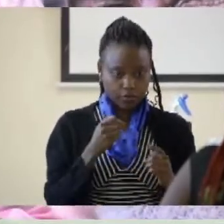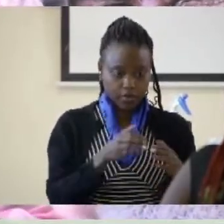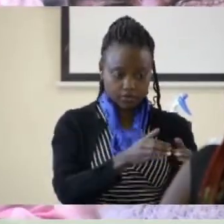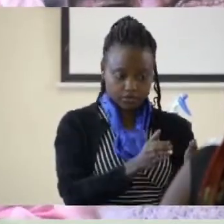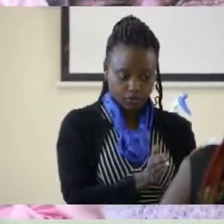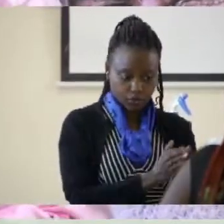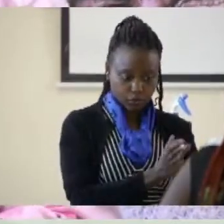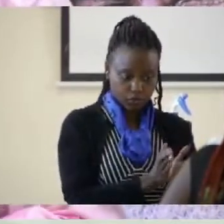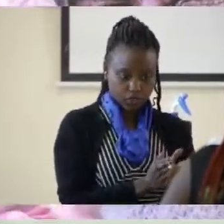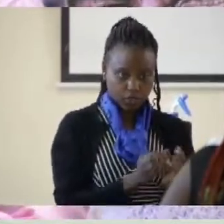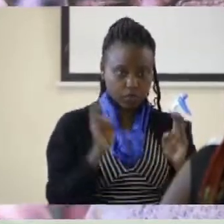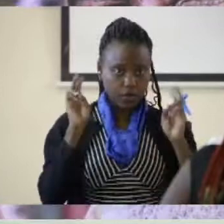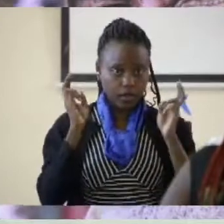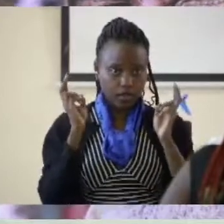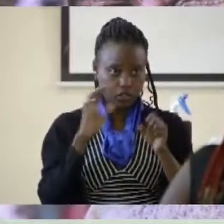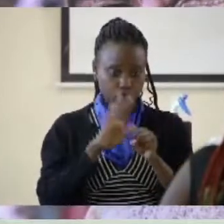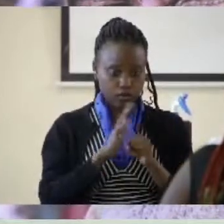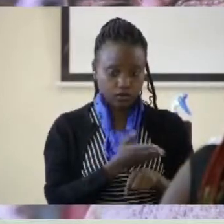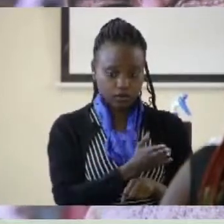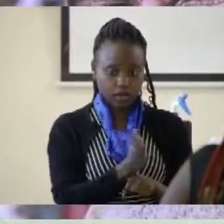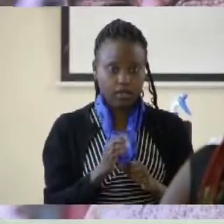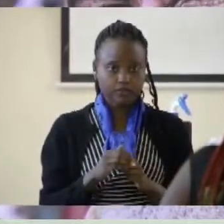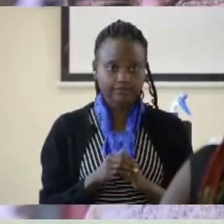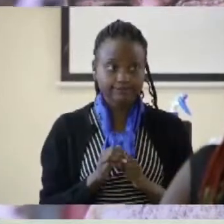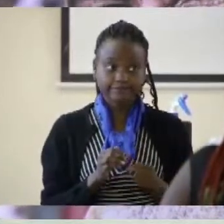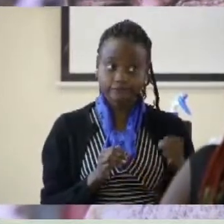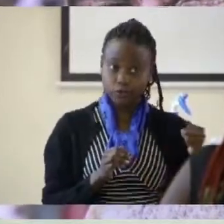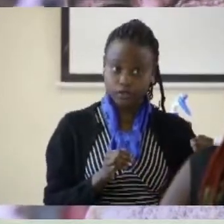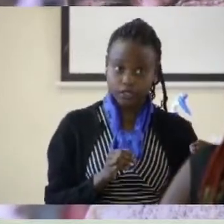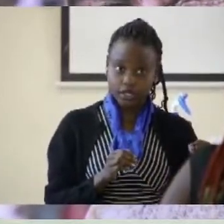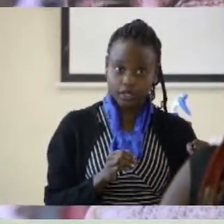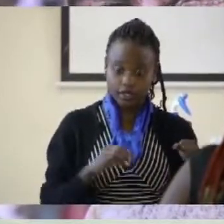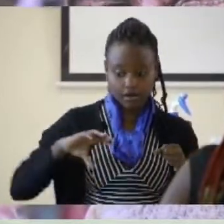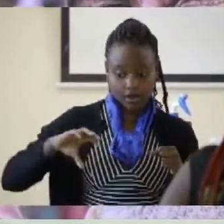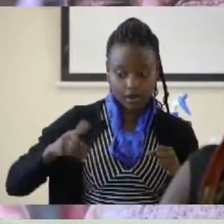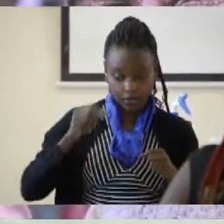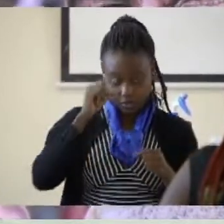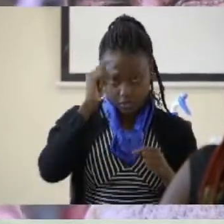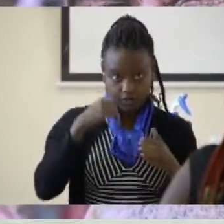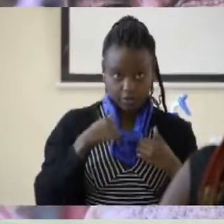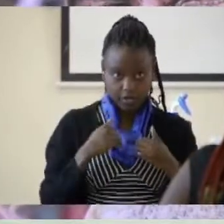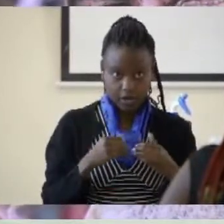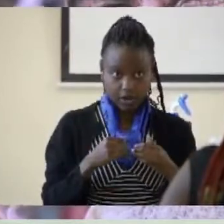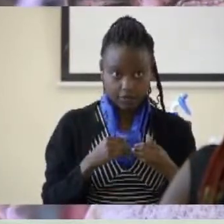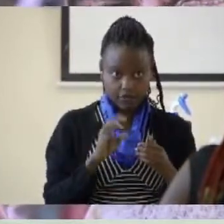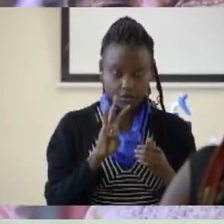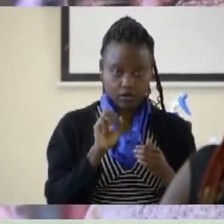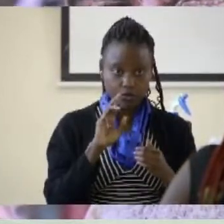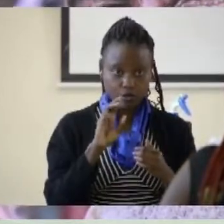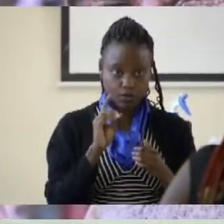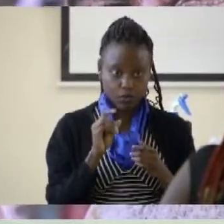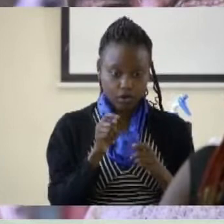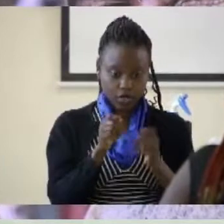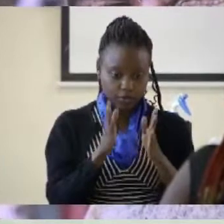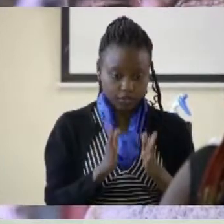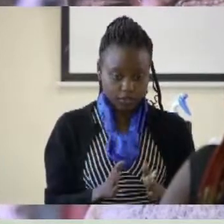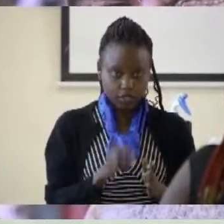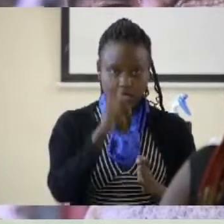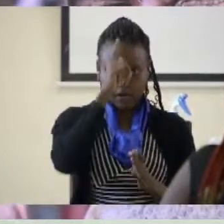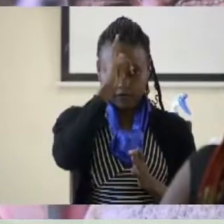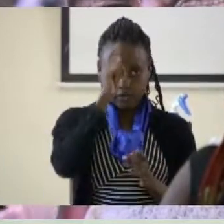from. On this side, we have a county government, we have ward administrator, we have village